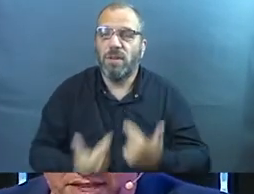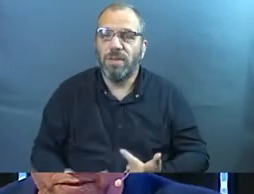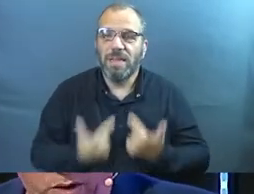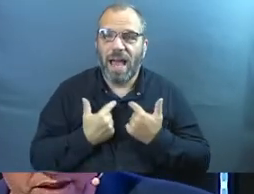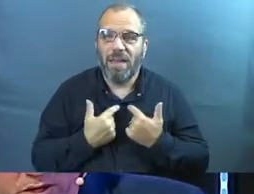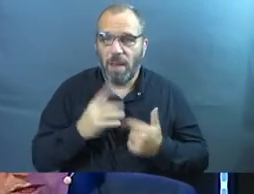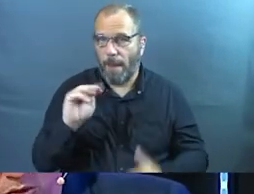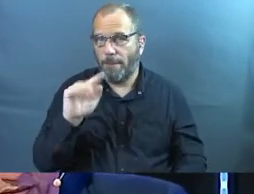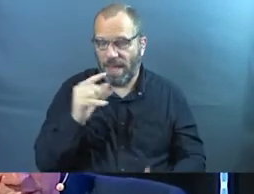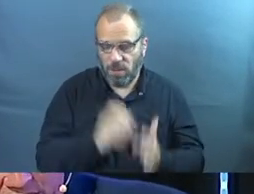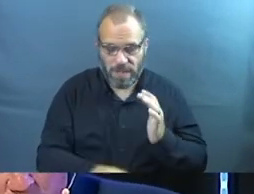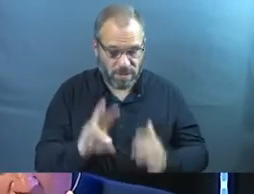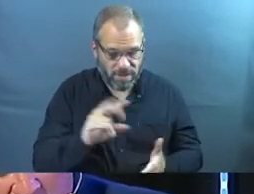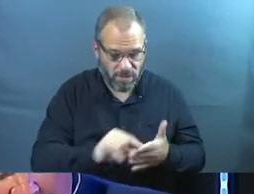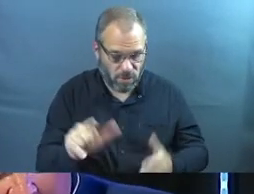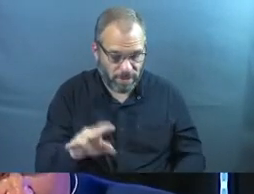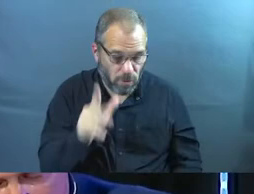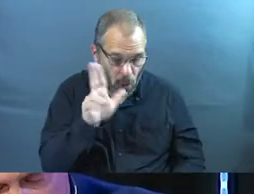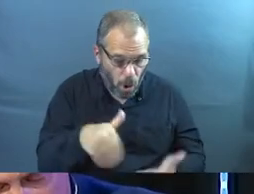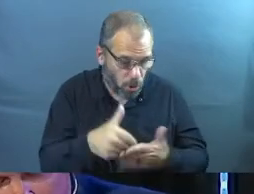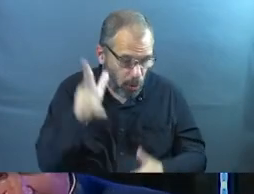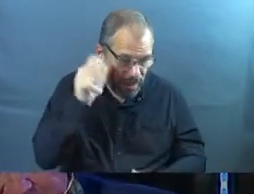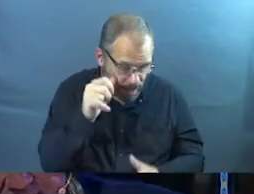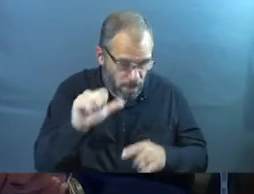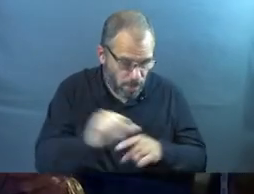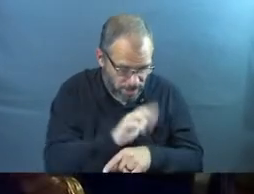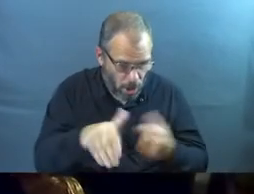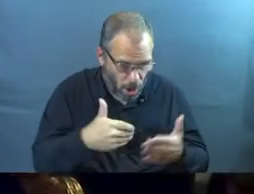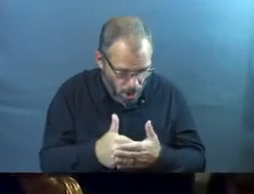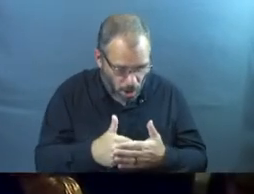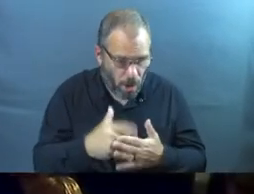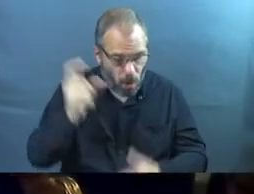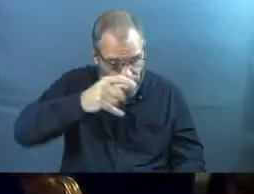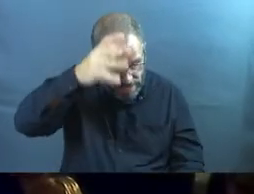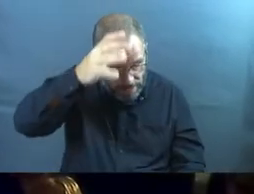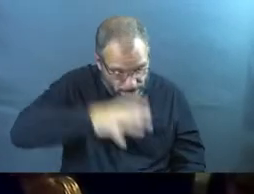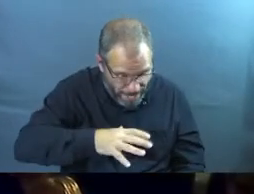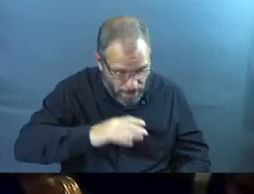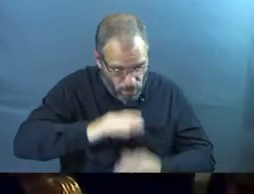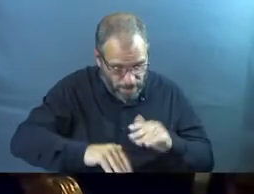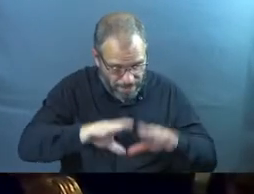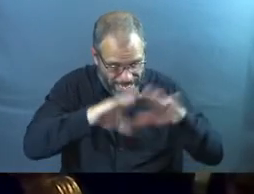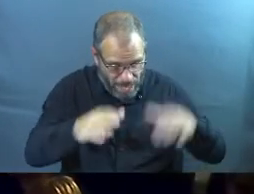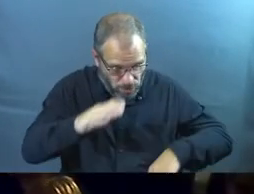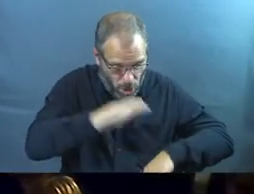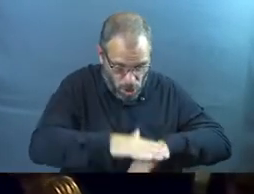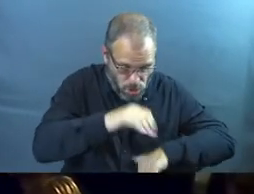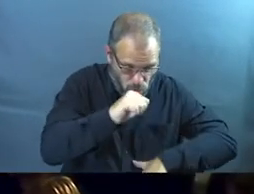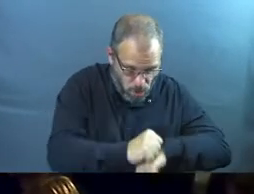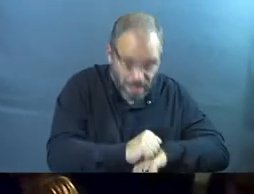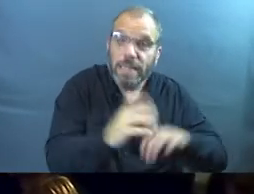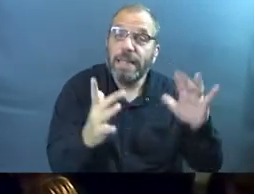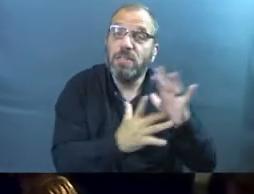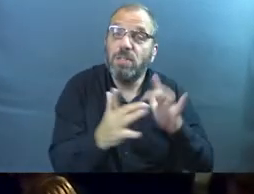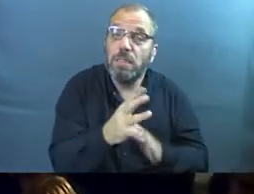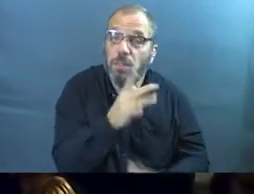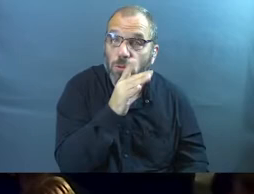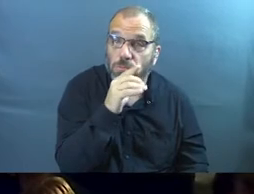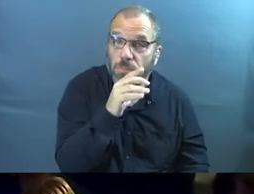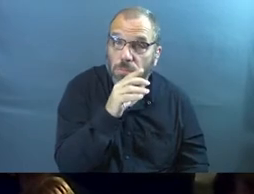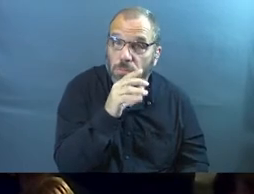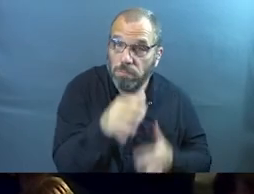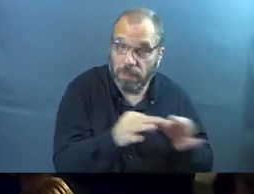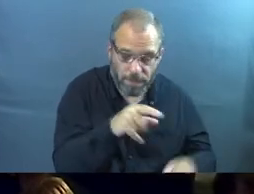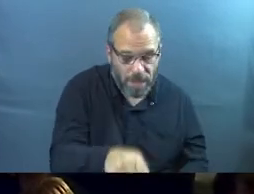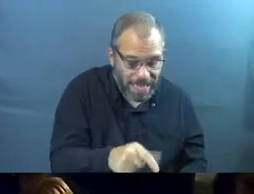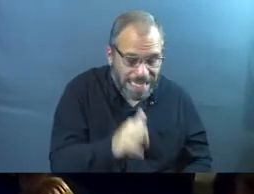Matthew 7:24. Therefore, everyone who hears these words of mine and puts them into practice is like a wise man who built his house on the rock. This is Jesus talking. And